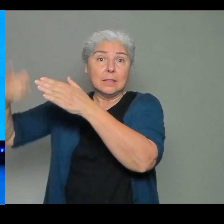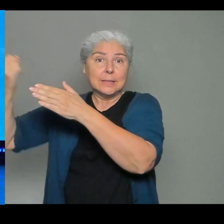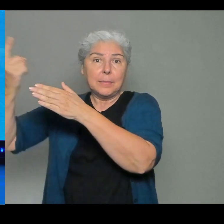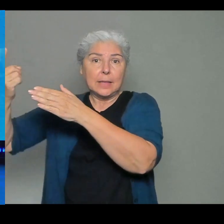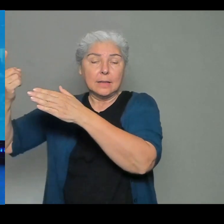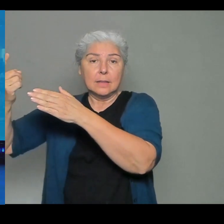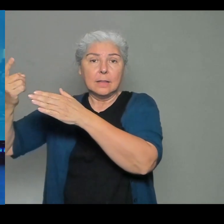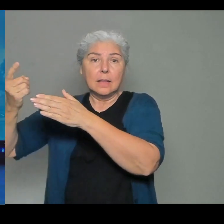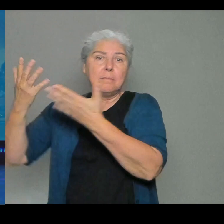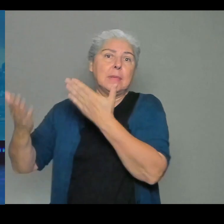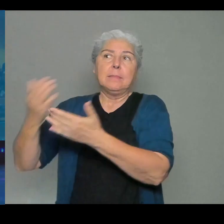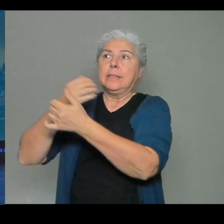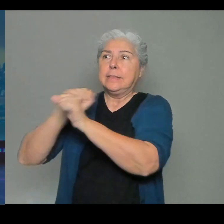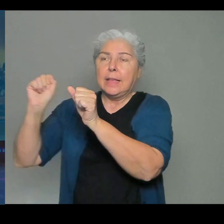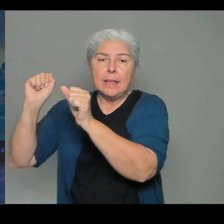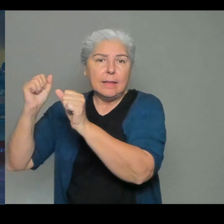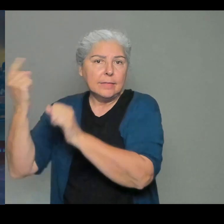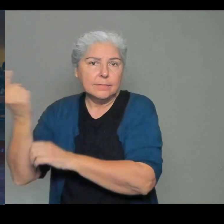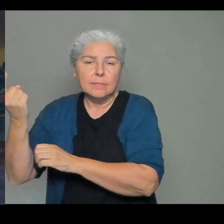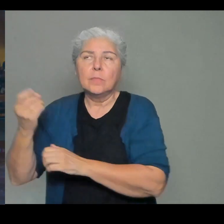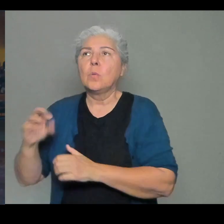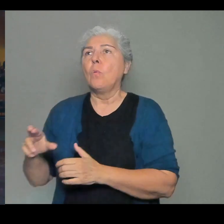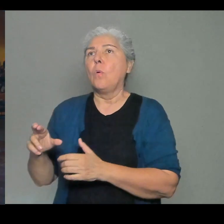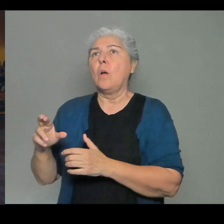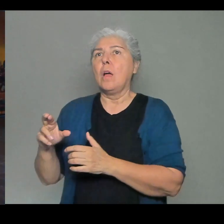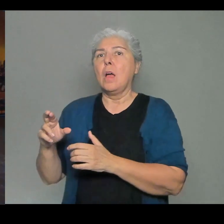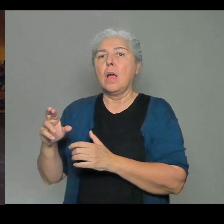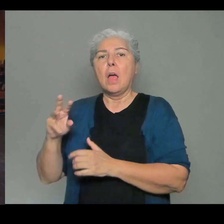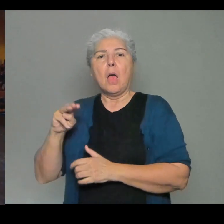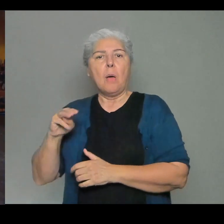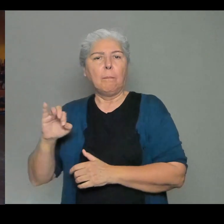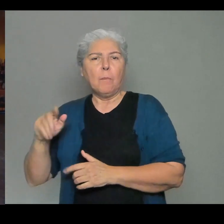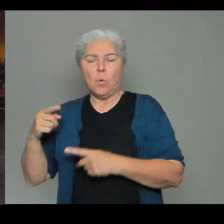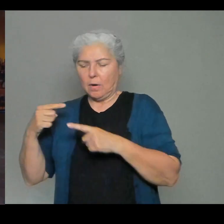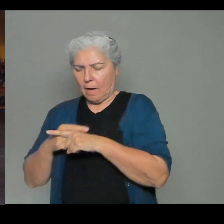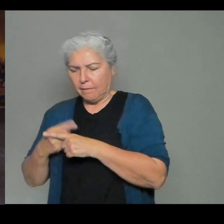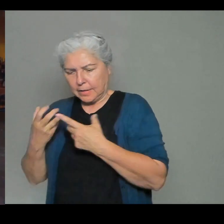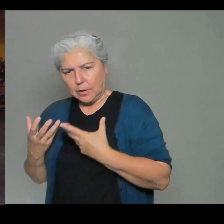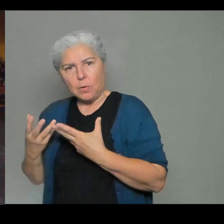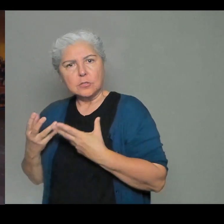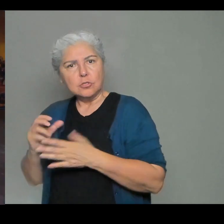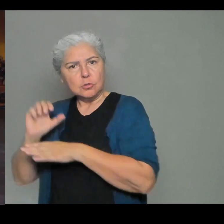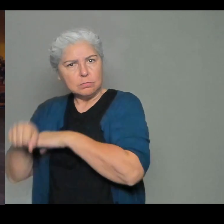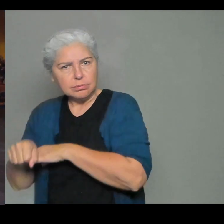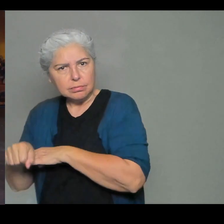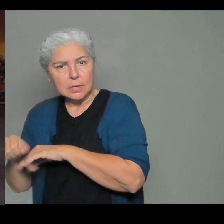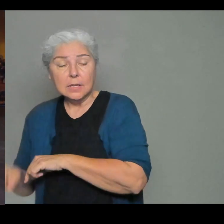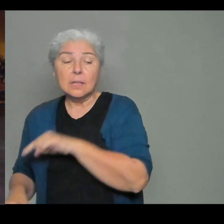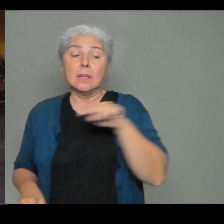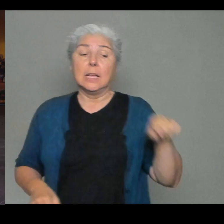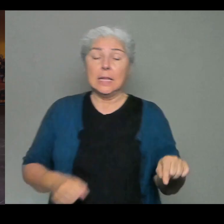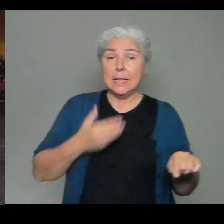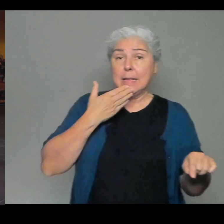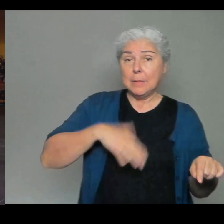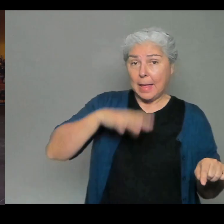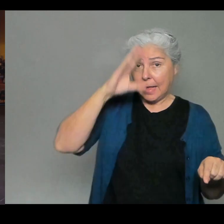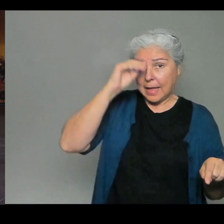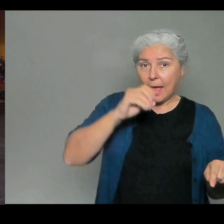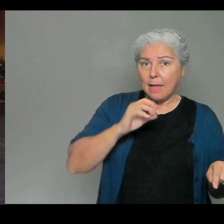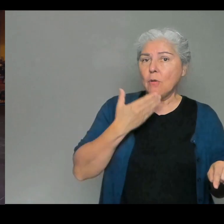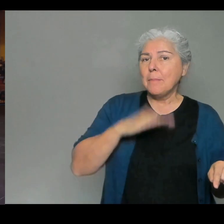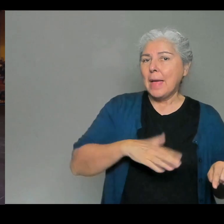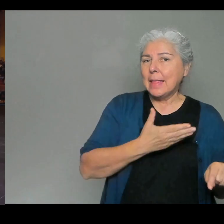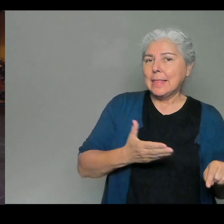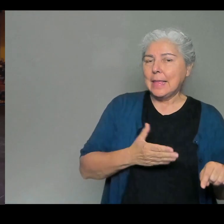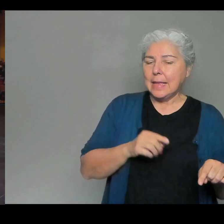trying to accomplish, somebody he wants to save or some moral conflict he wants to overcome. And then the